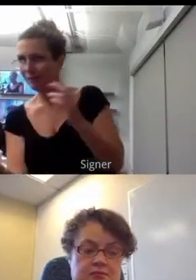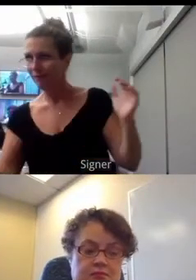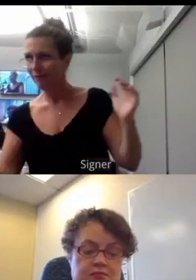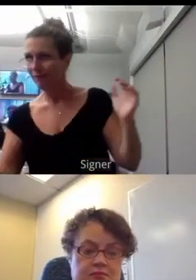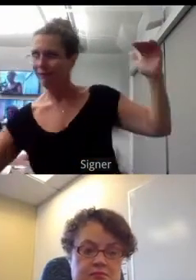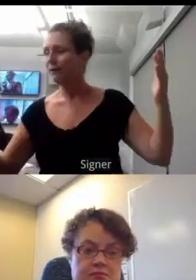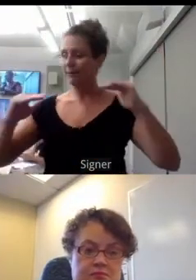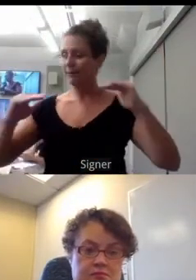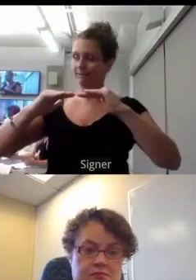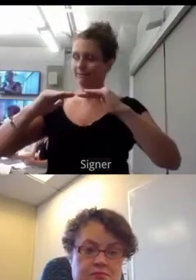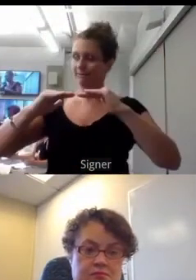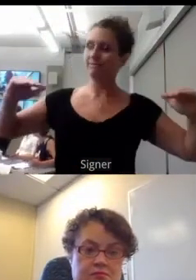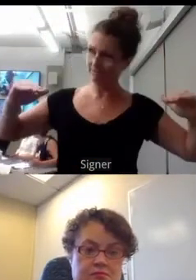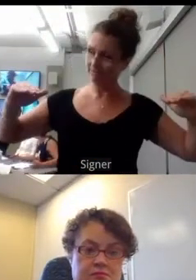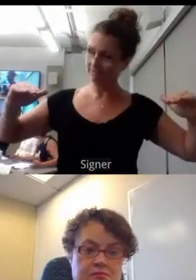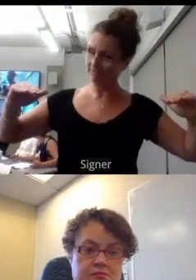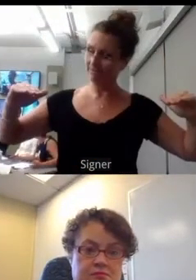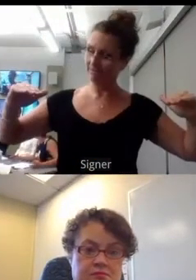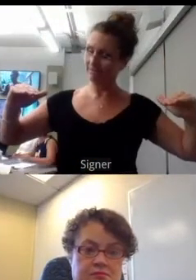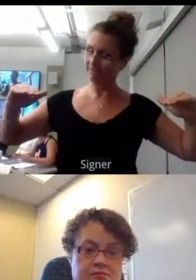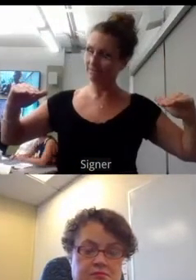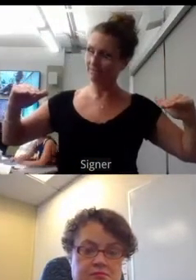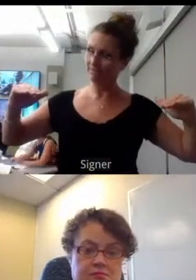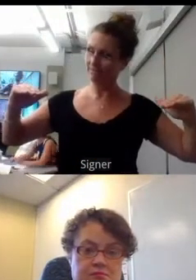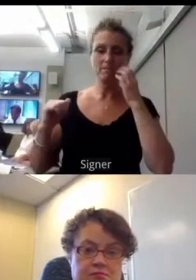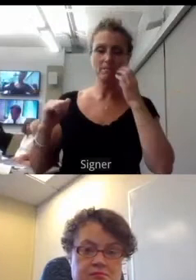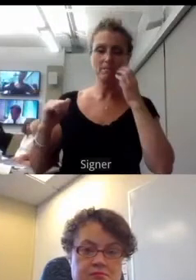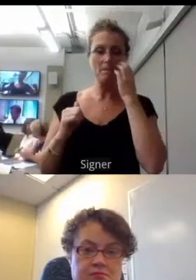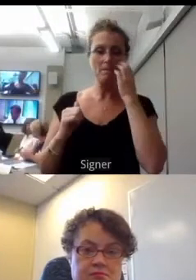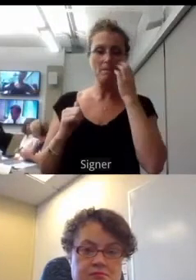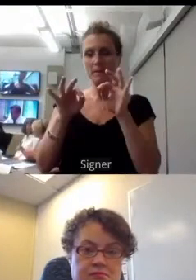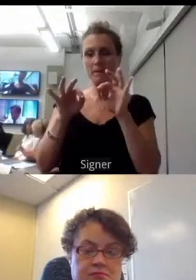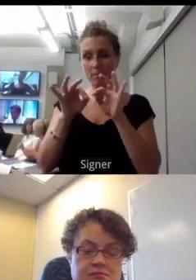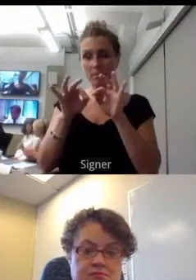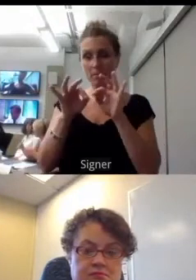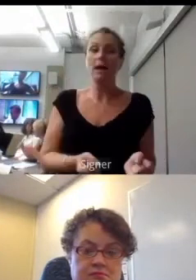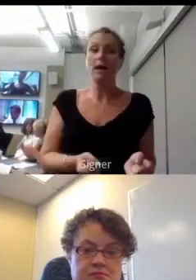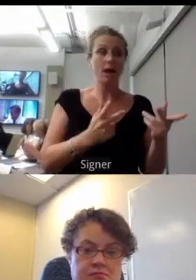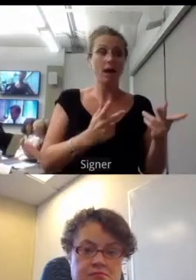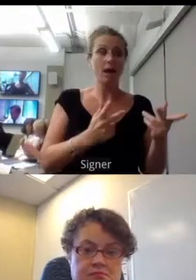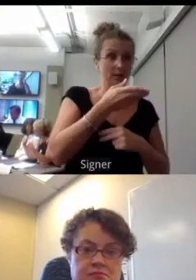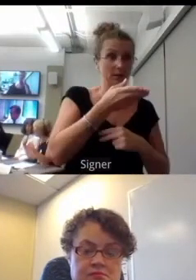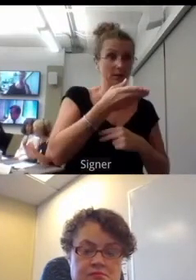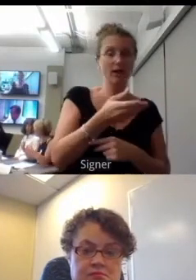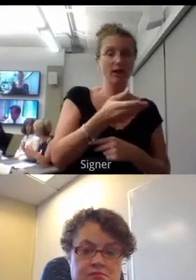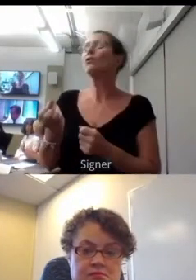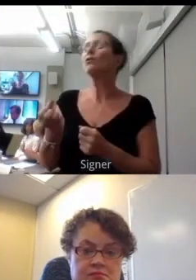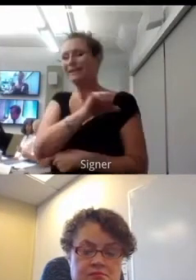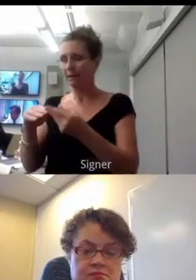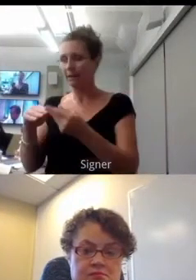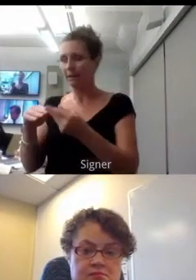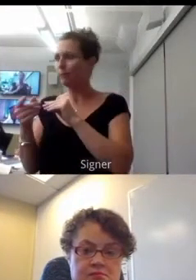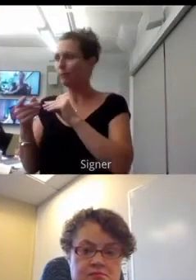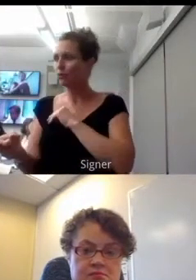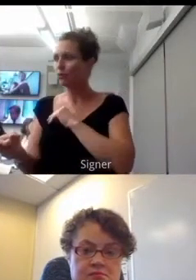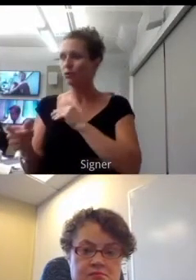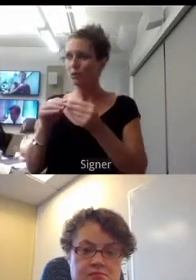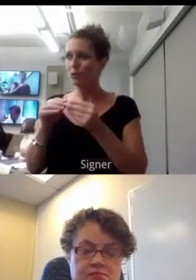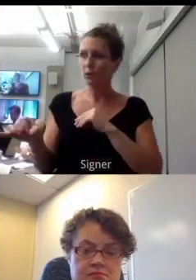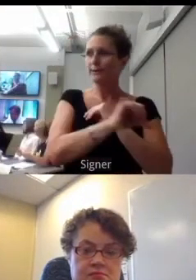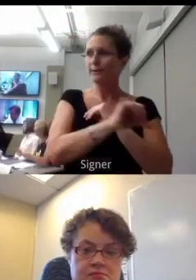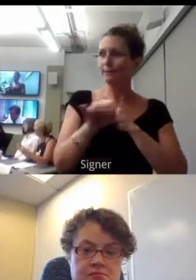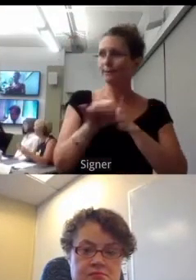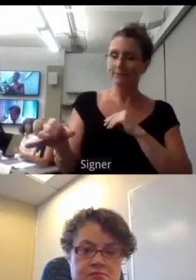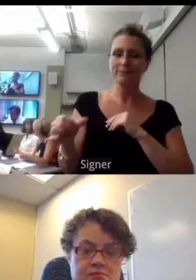table, and that they feel like, and that everyone around that table feels like it has a voice, not just necessarily it being the